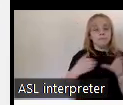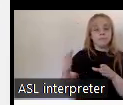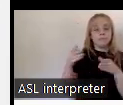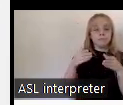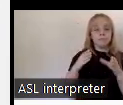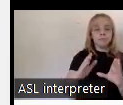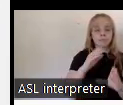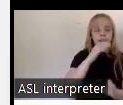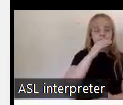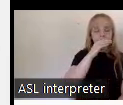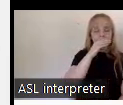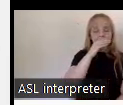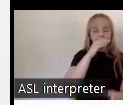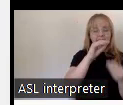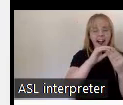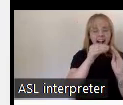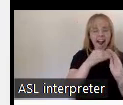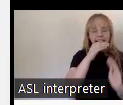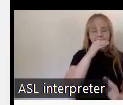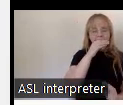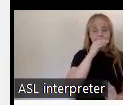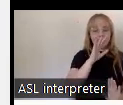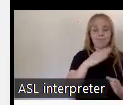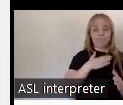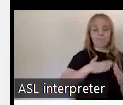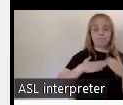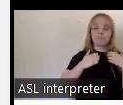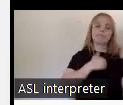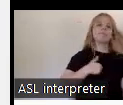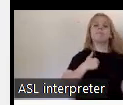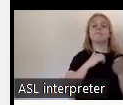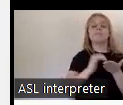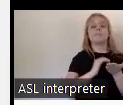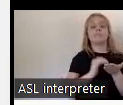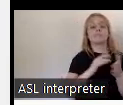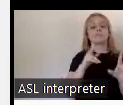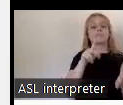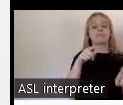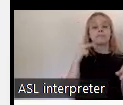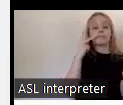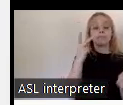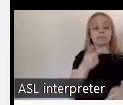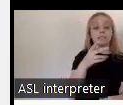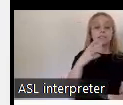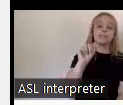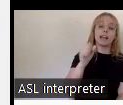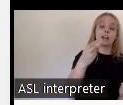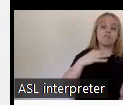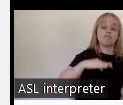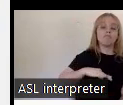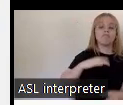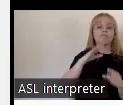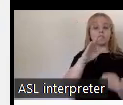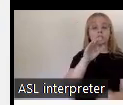on the numbers. This is a focus on I have these cash benefits or this sort